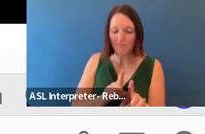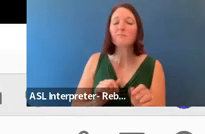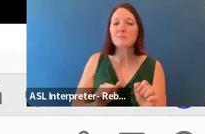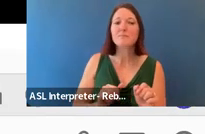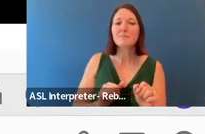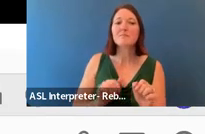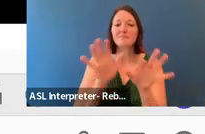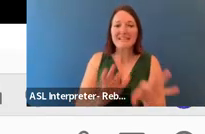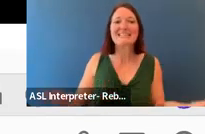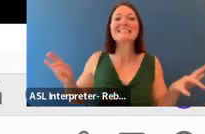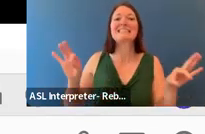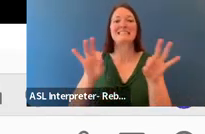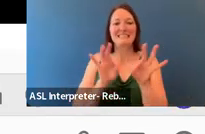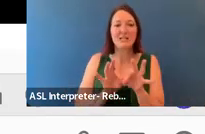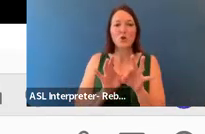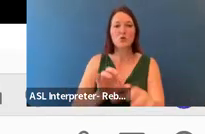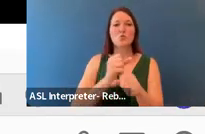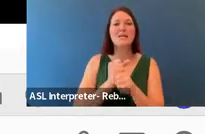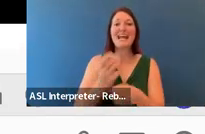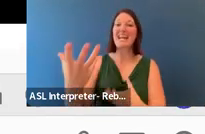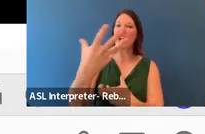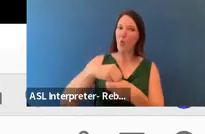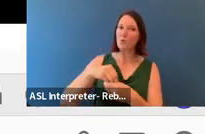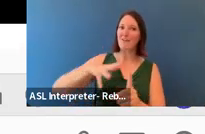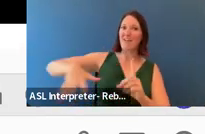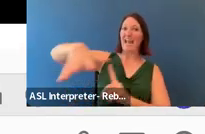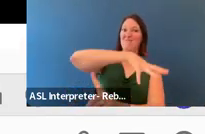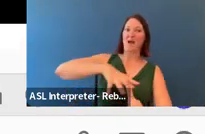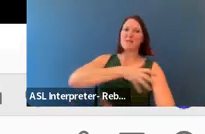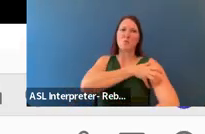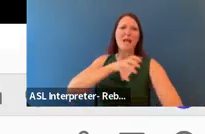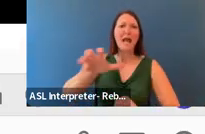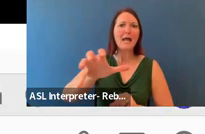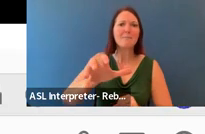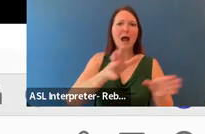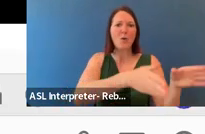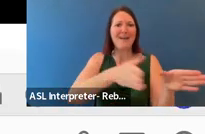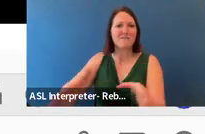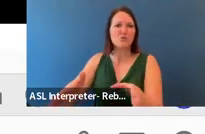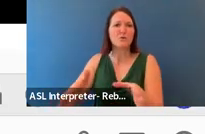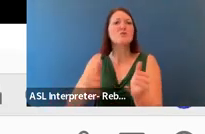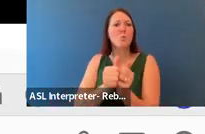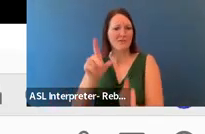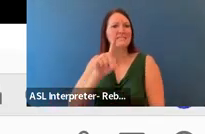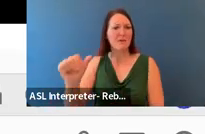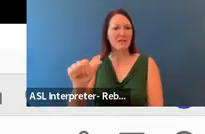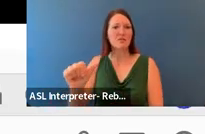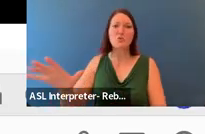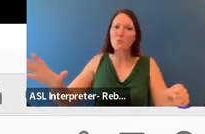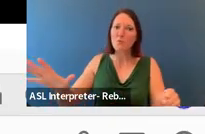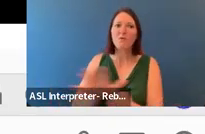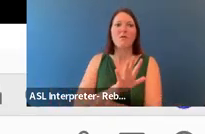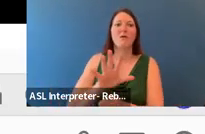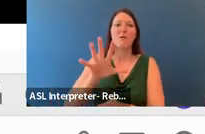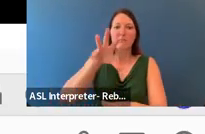it is essential to create inclusive environments to empower individuals with disabilities to participate in